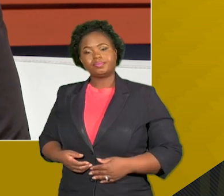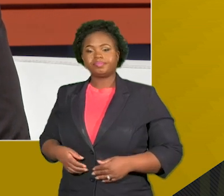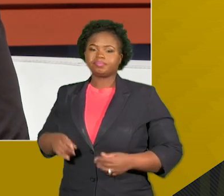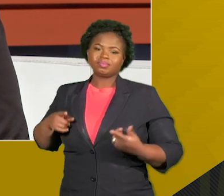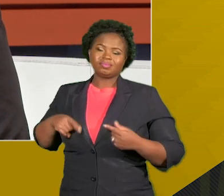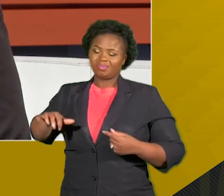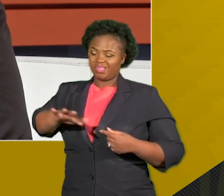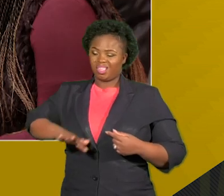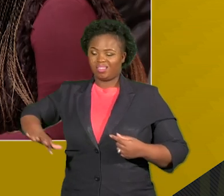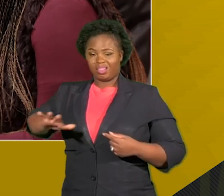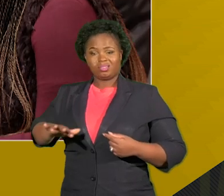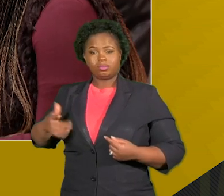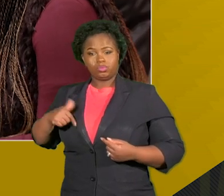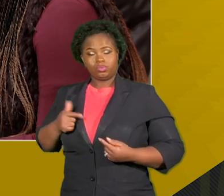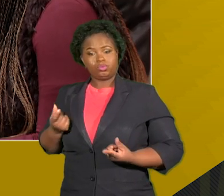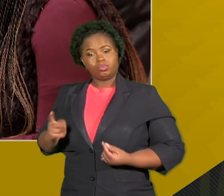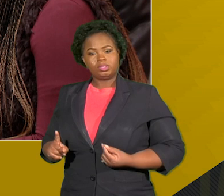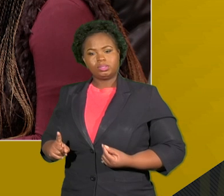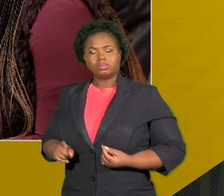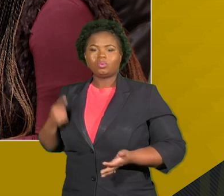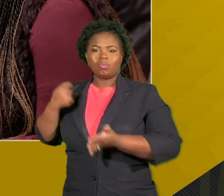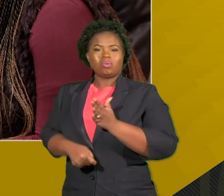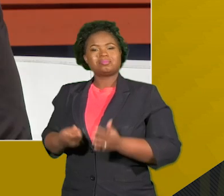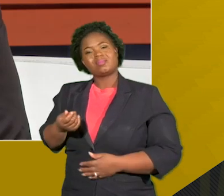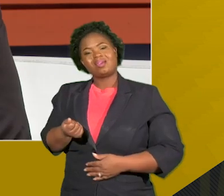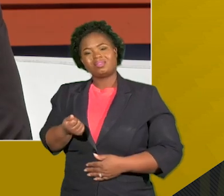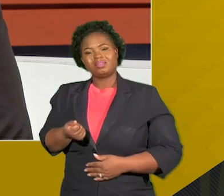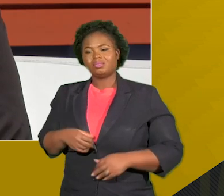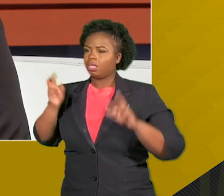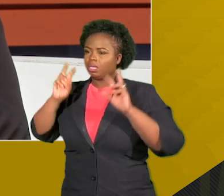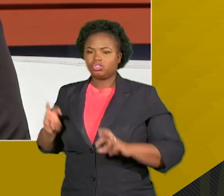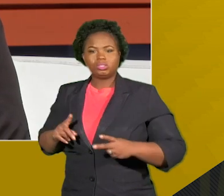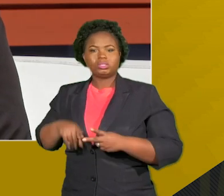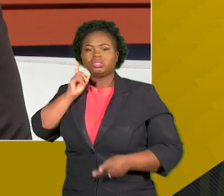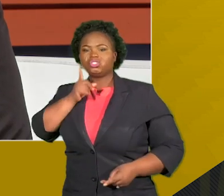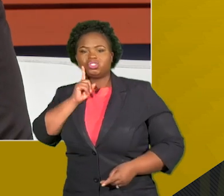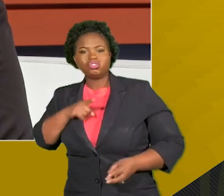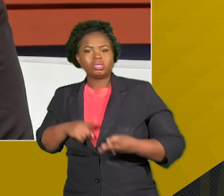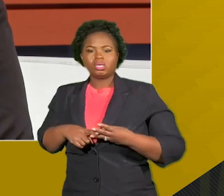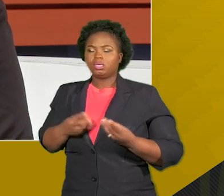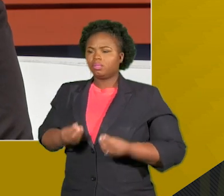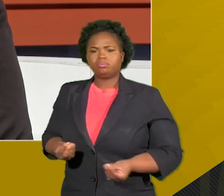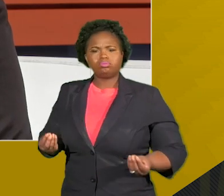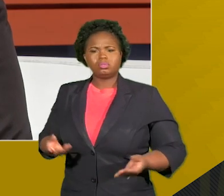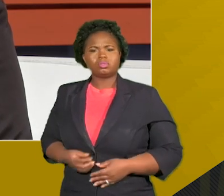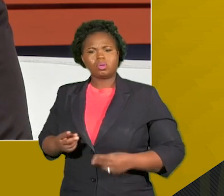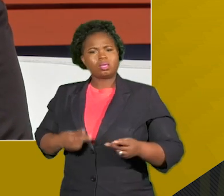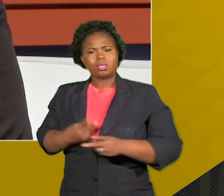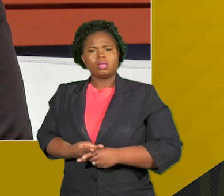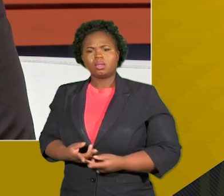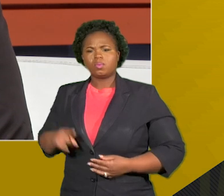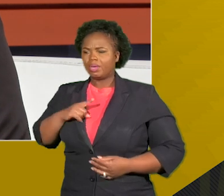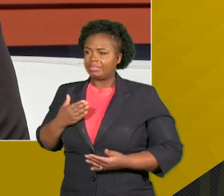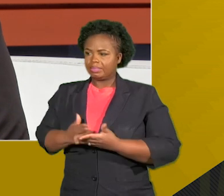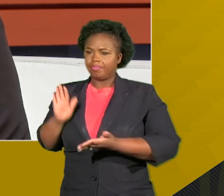premises, where do we do this? This costs money. It's electricity, it's the teacher, it's the kids. They get there in the middle of winter, they have nothing to